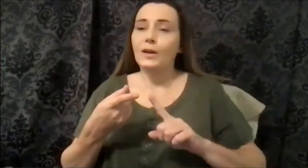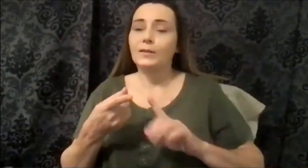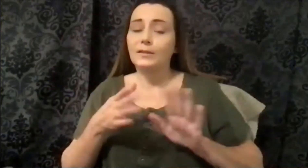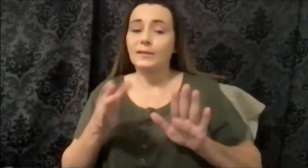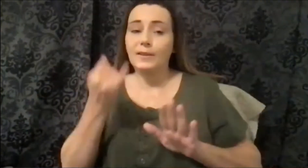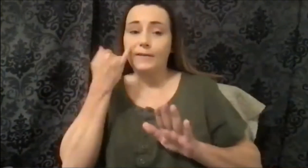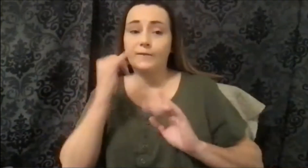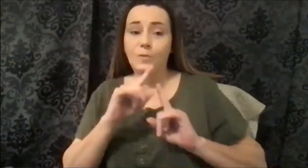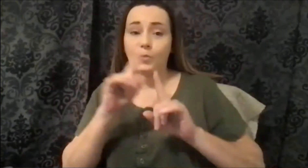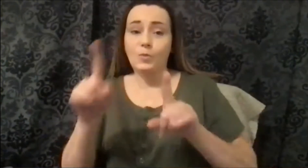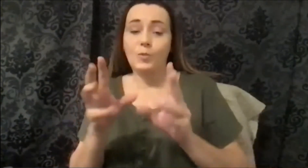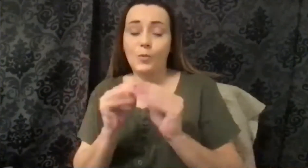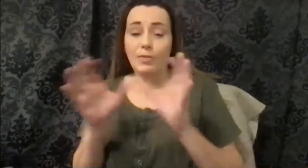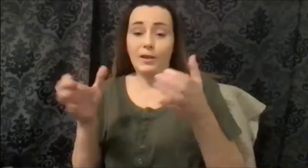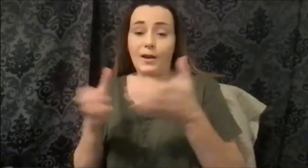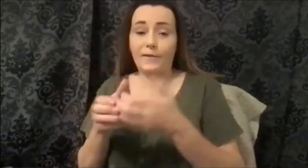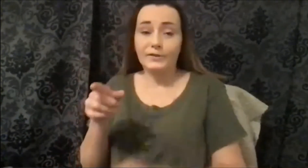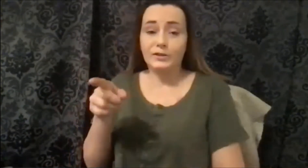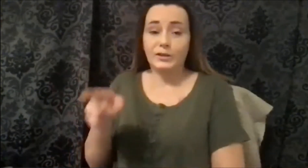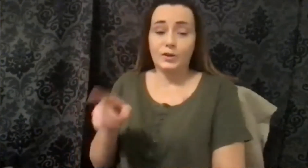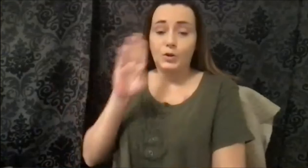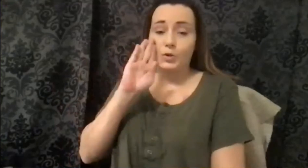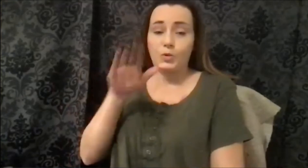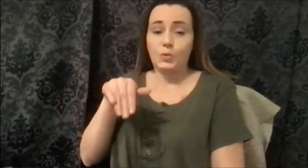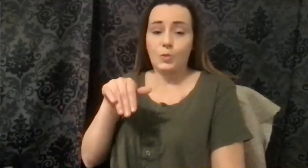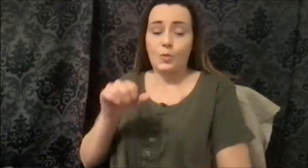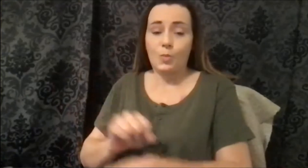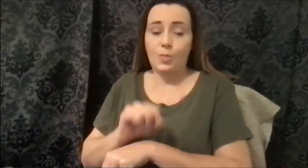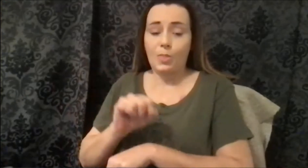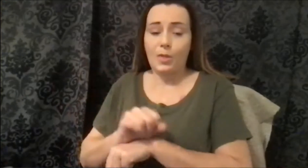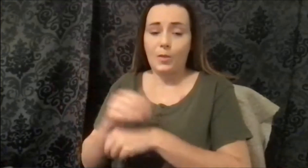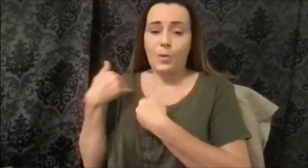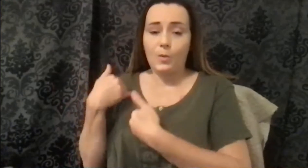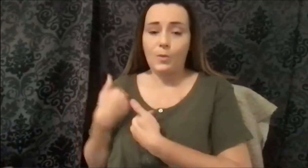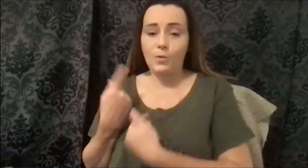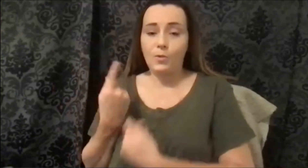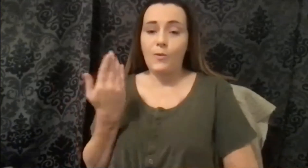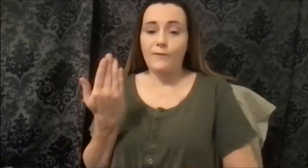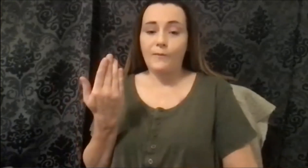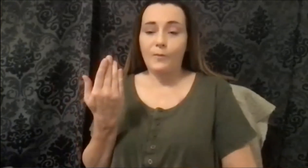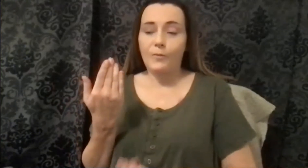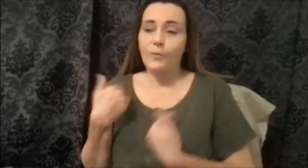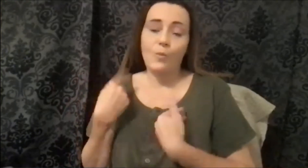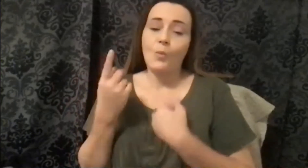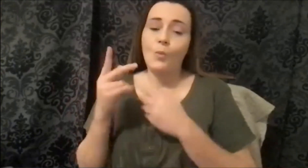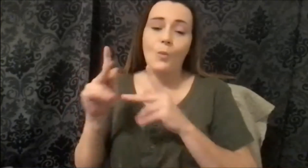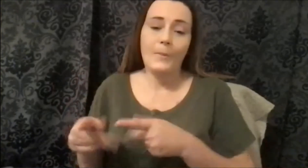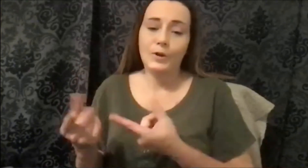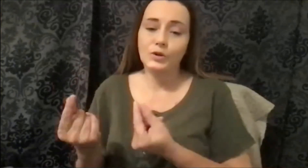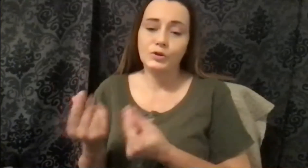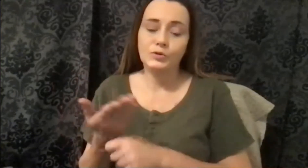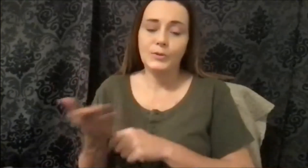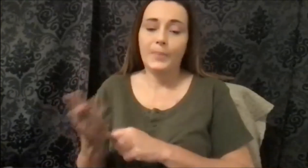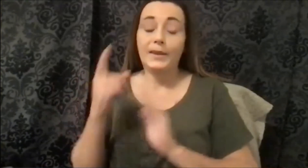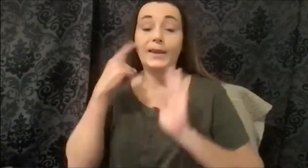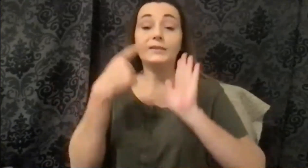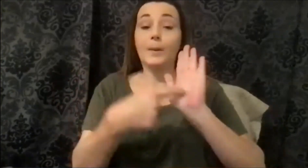to the conference know that that's a workload. You got one person doing something. Let me give you an example.